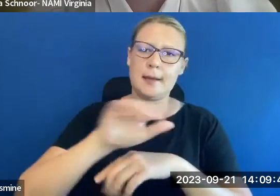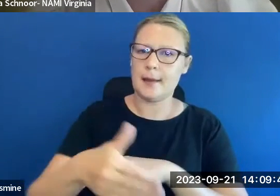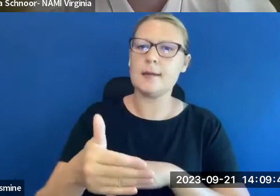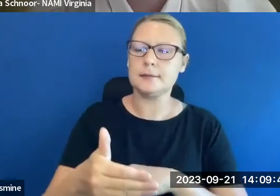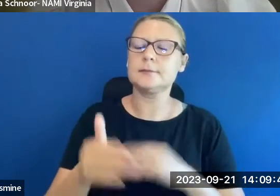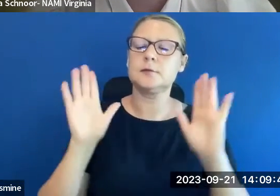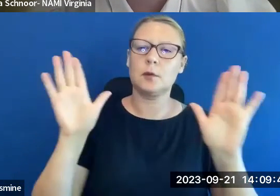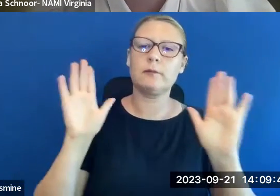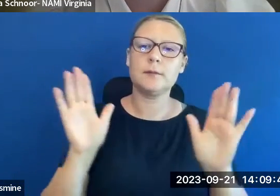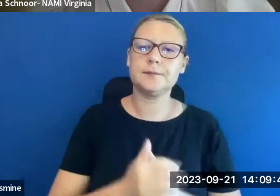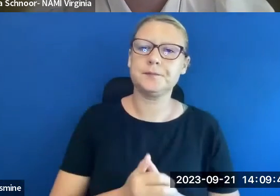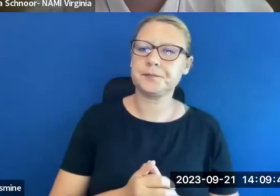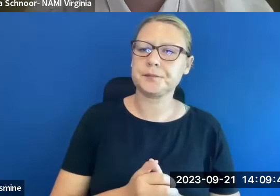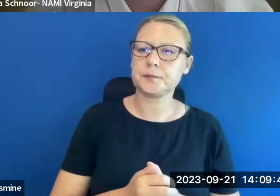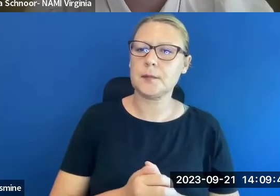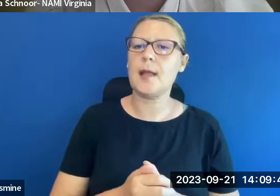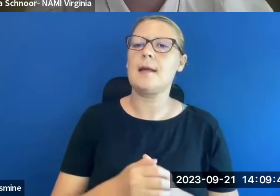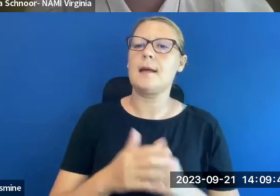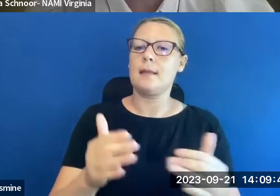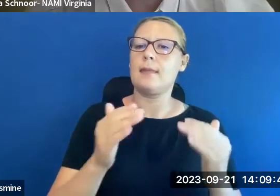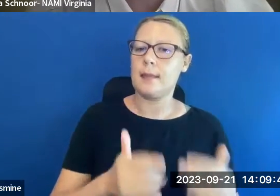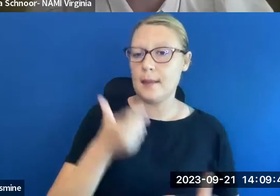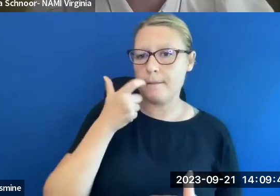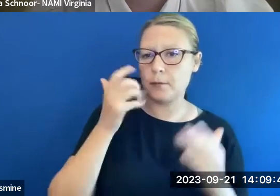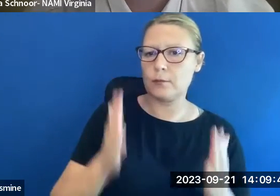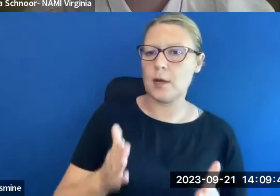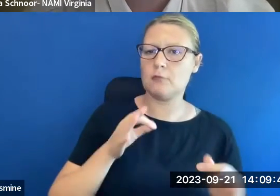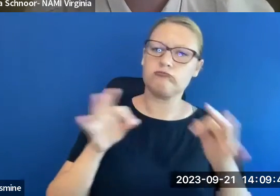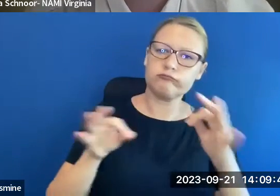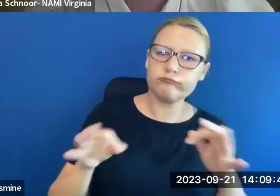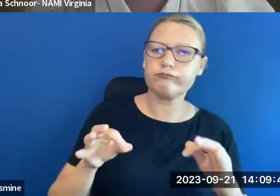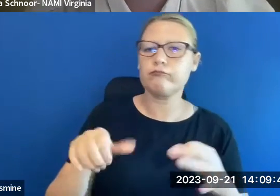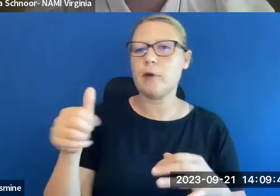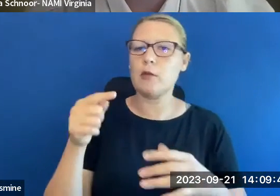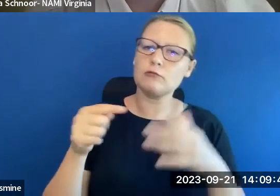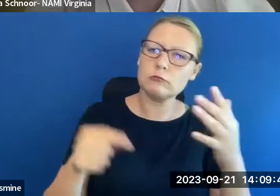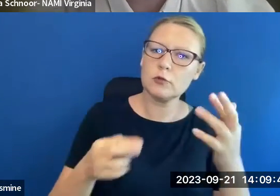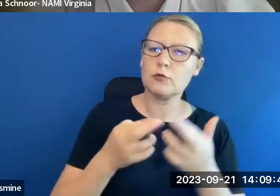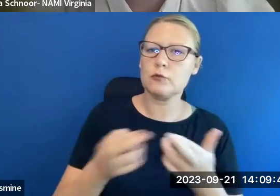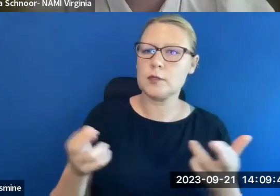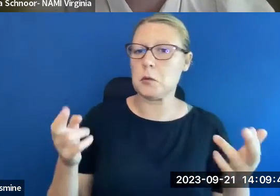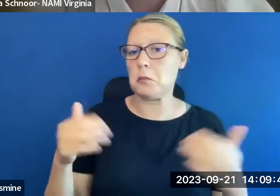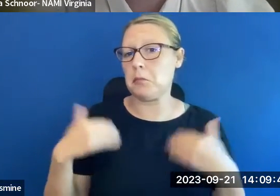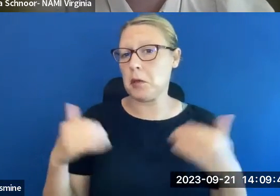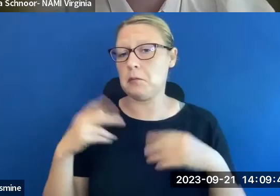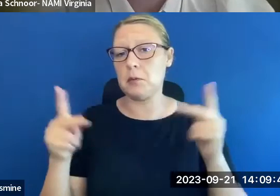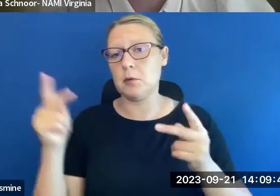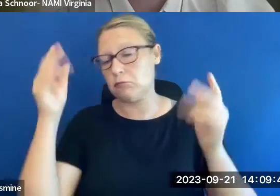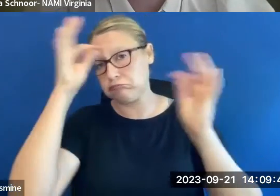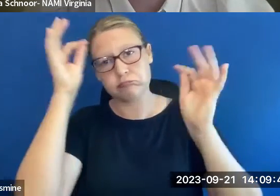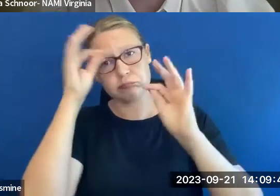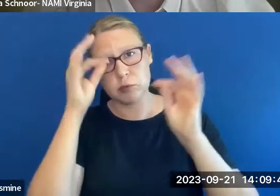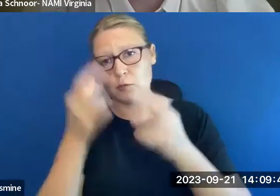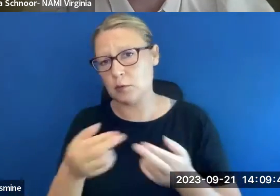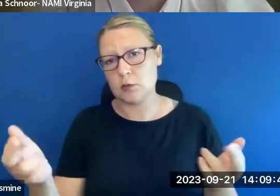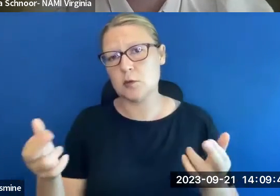can also direct towards other resources that exist that a person might not be aware of. So I do think that it